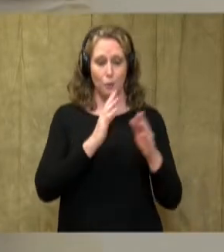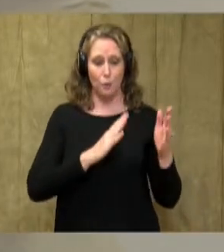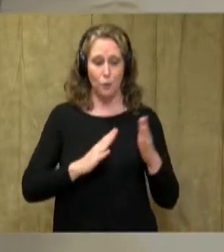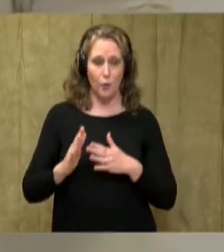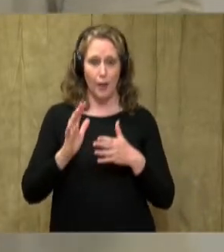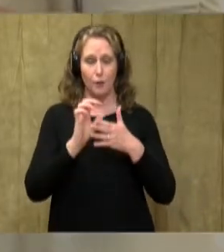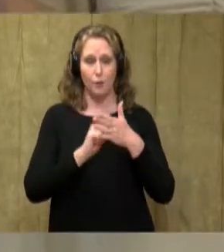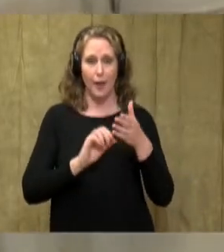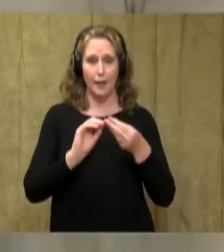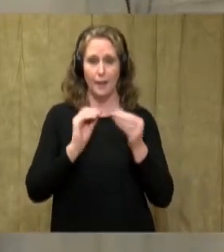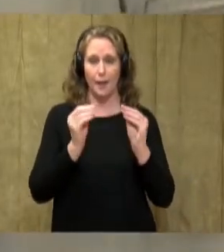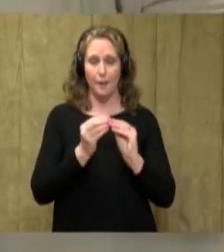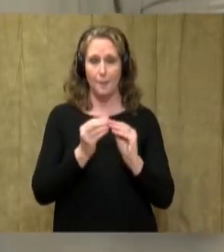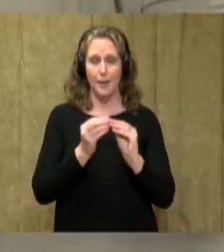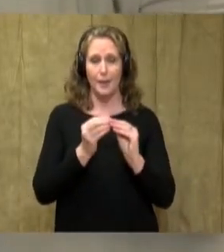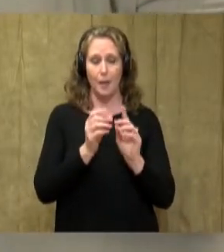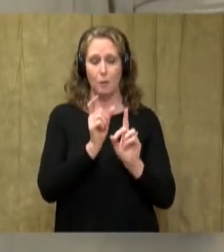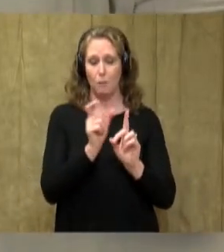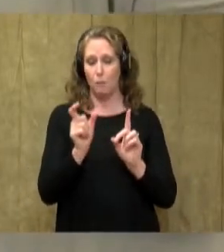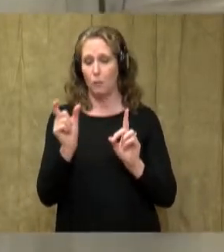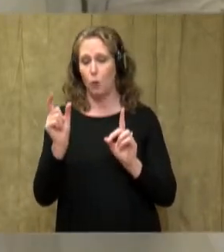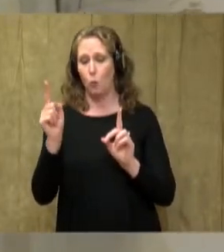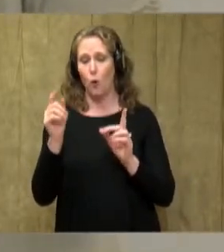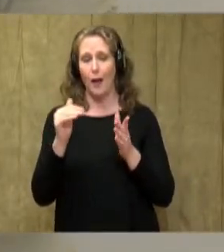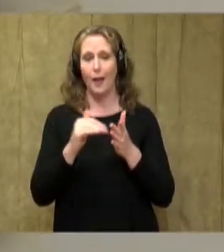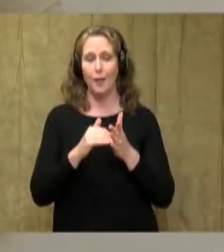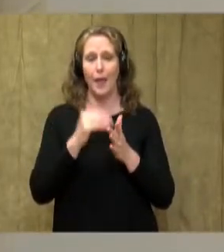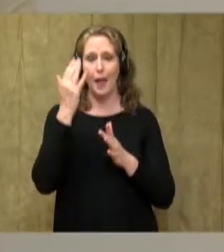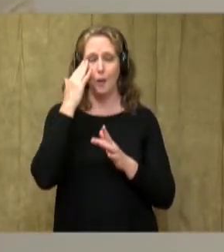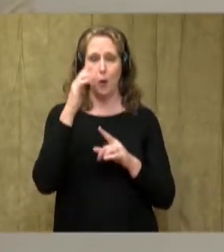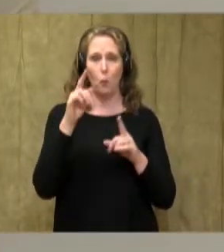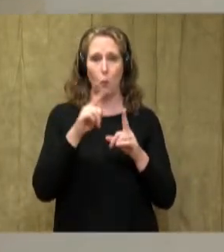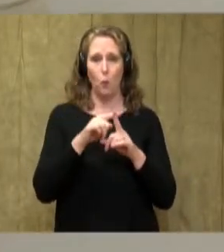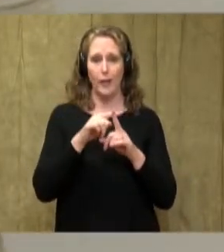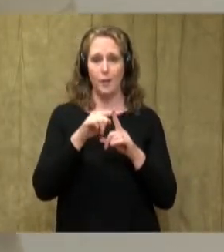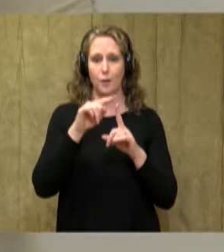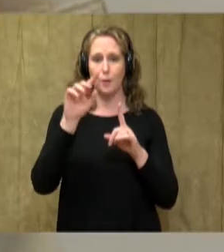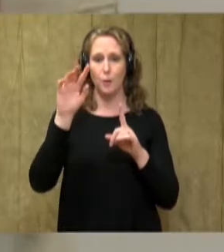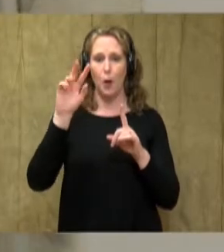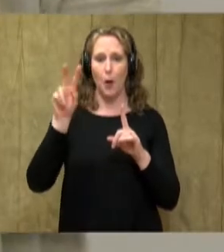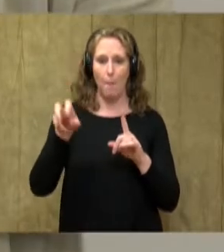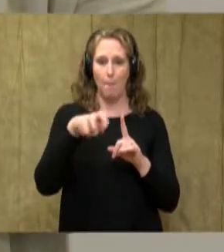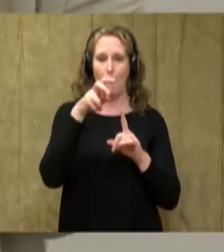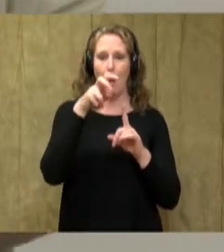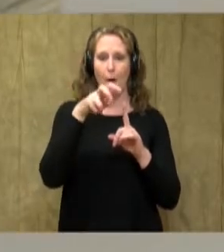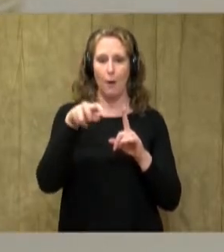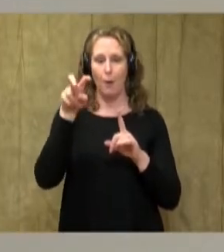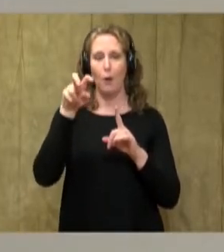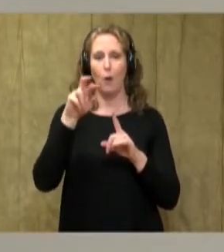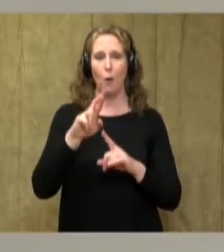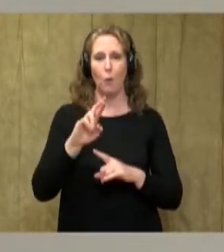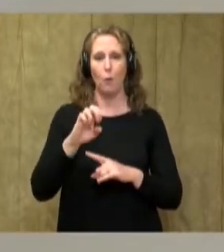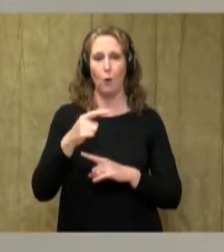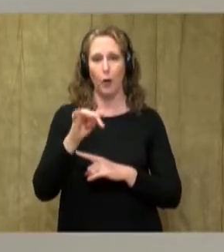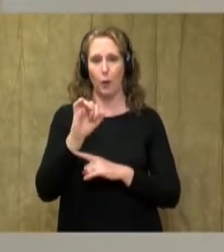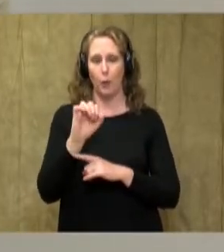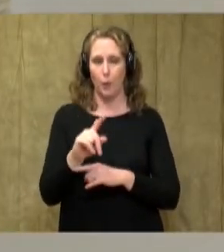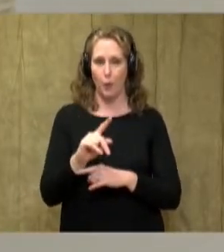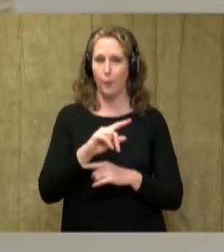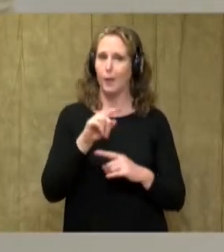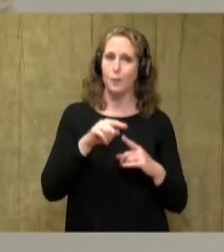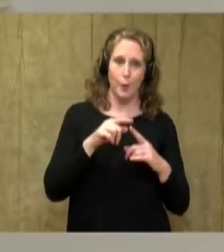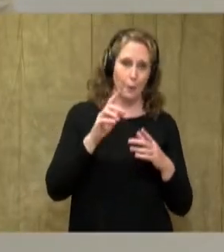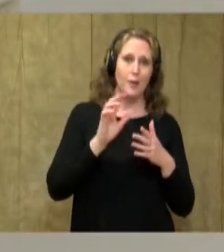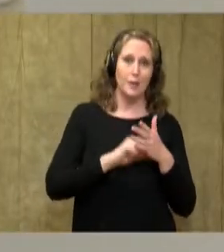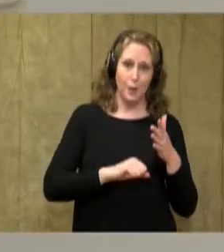to subtract numbers within 1,000 and know when to borrow or when to regroup, because we have to do that sometimes when we're subtracting